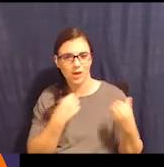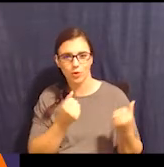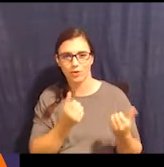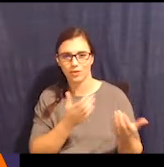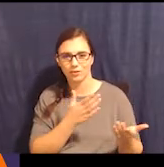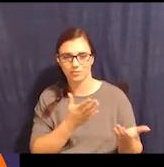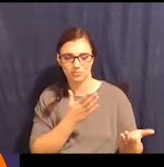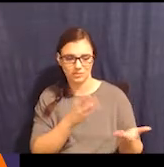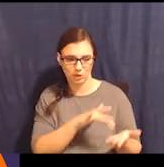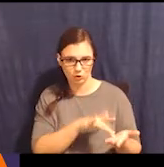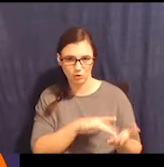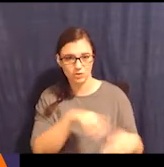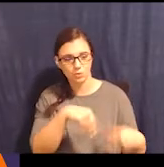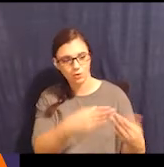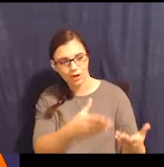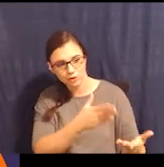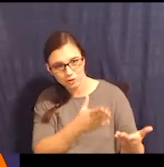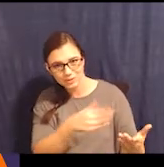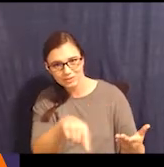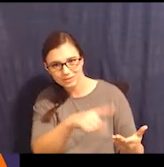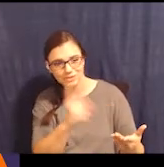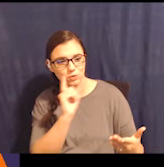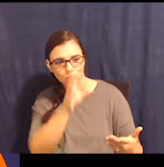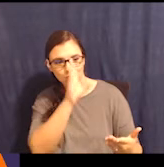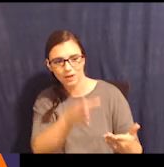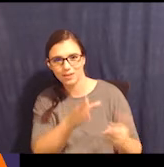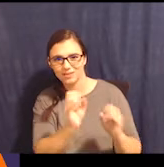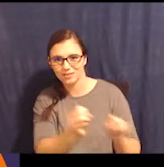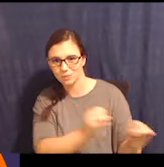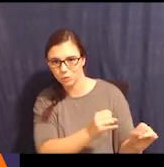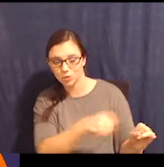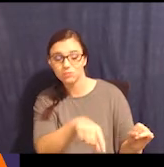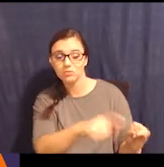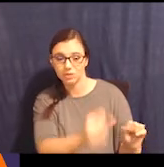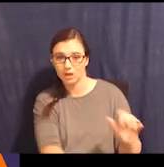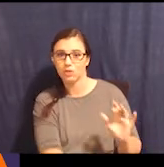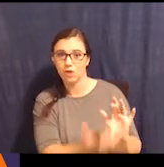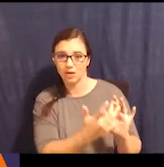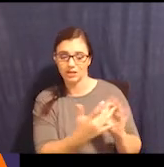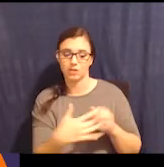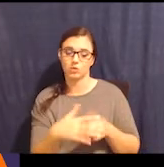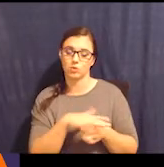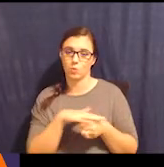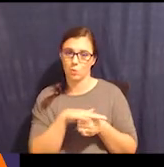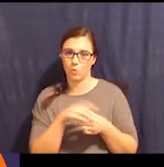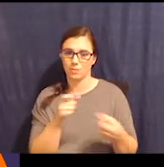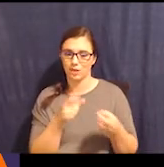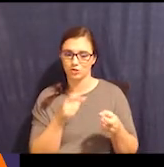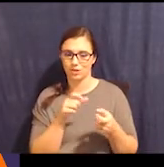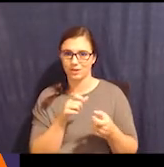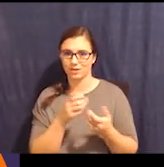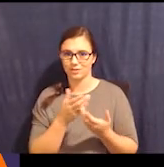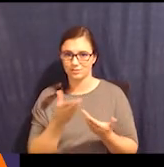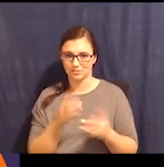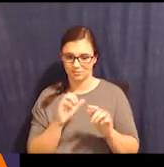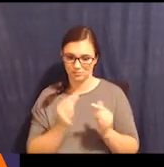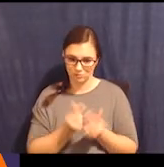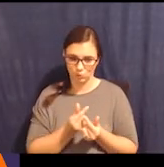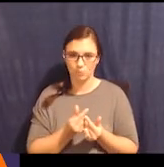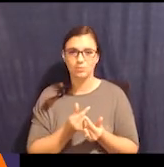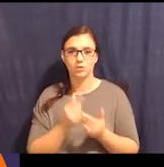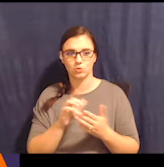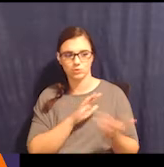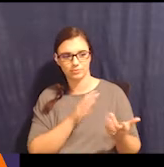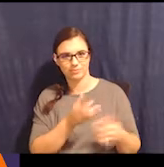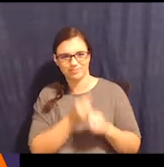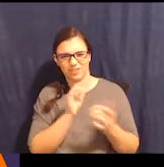can contact their local managing entity to obtain contact information for their local community mental health center.